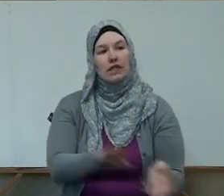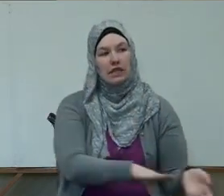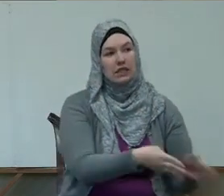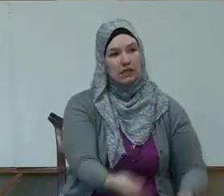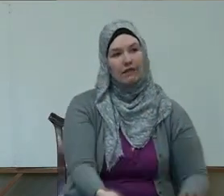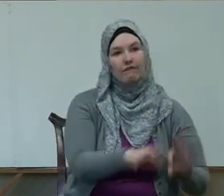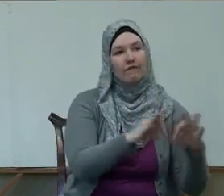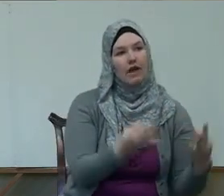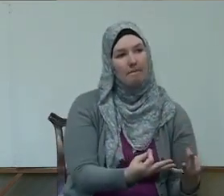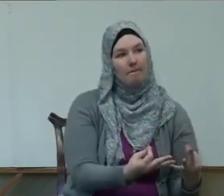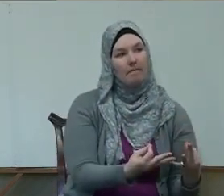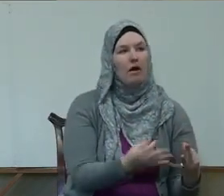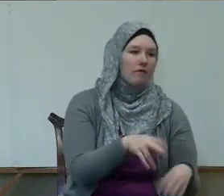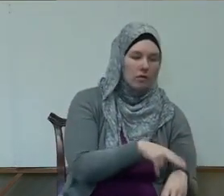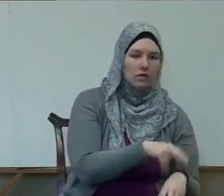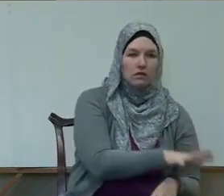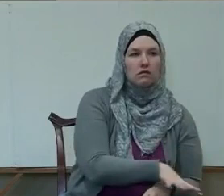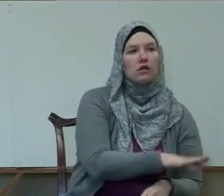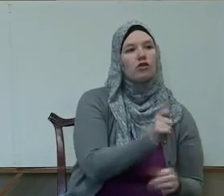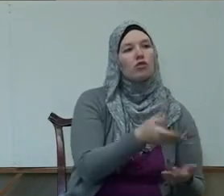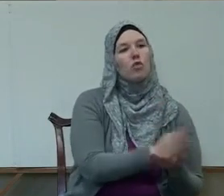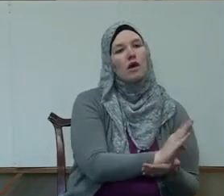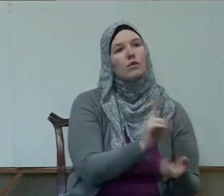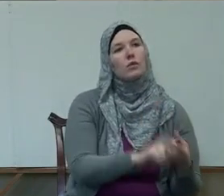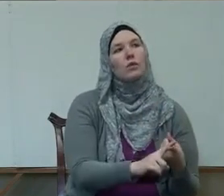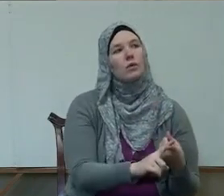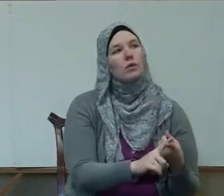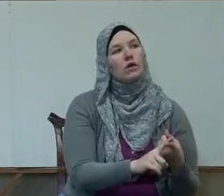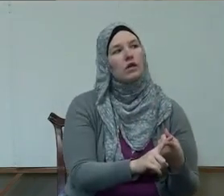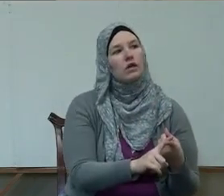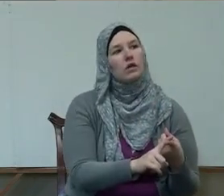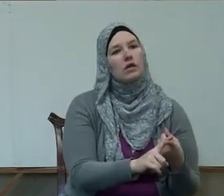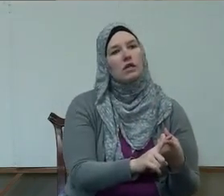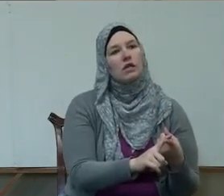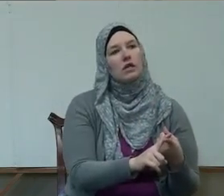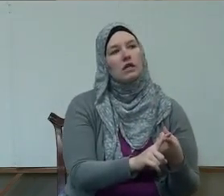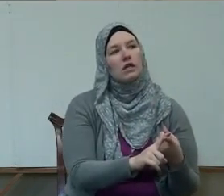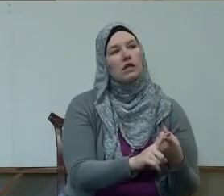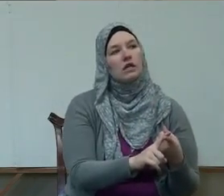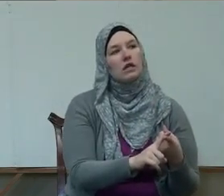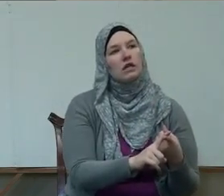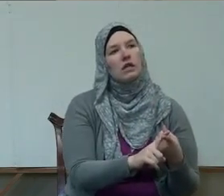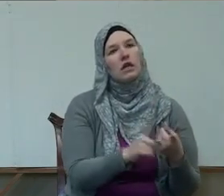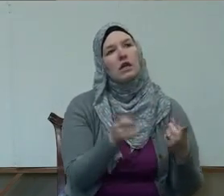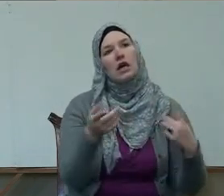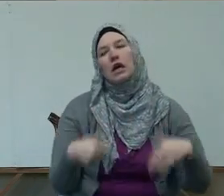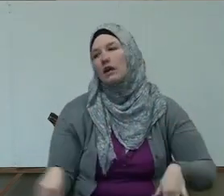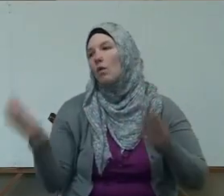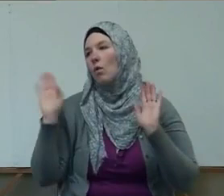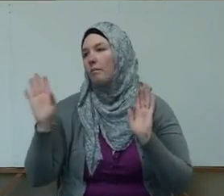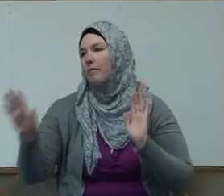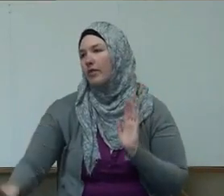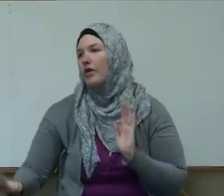deceased or his family, of course, the right to give away the killing of the killer.